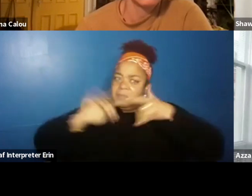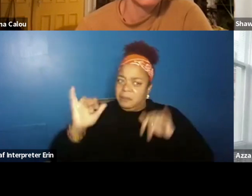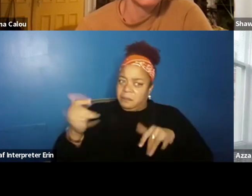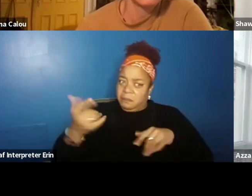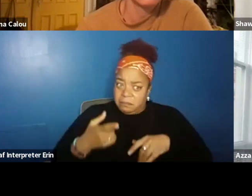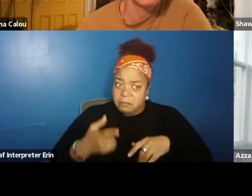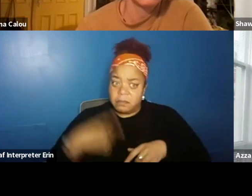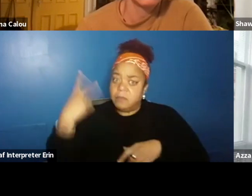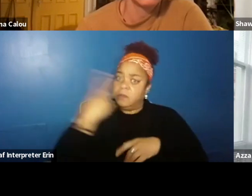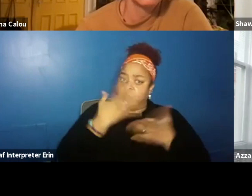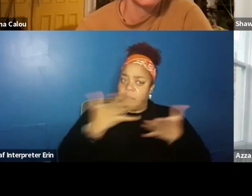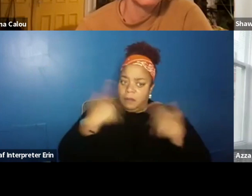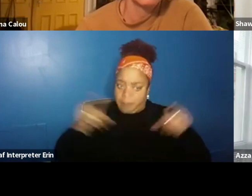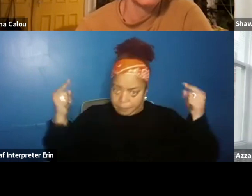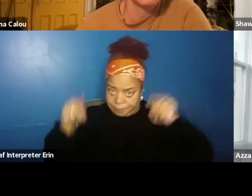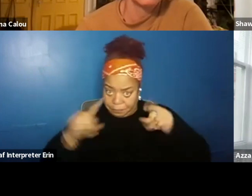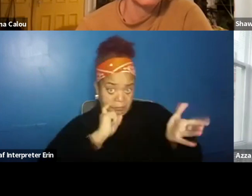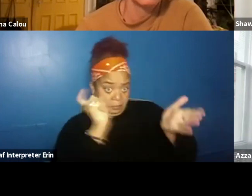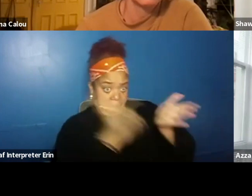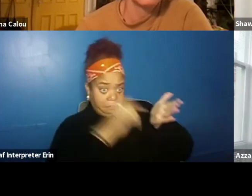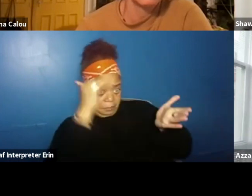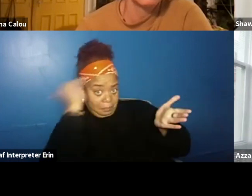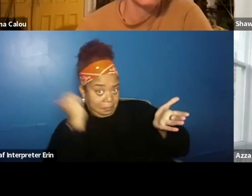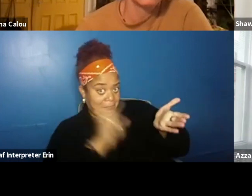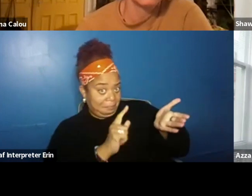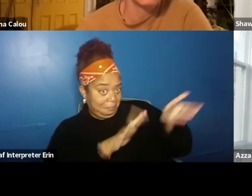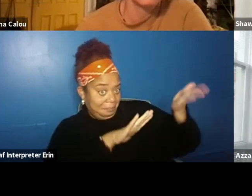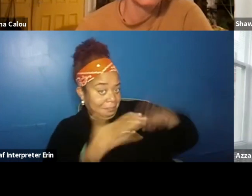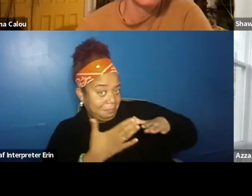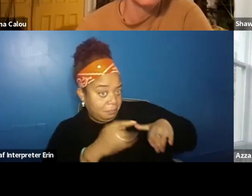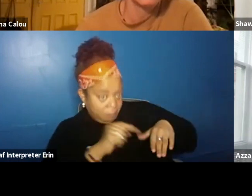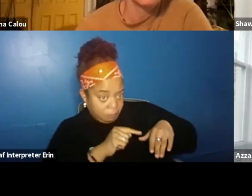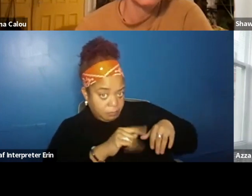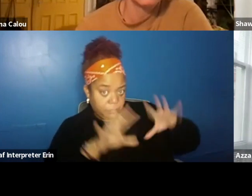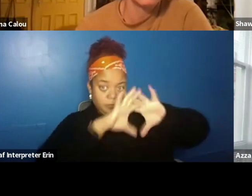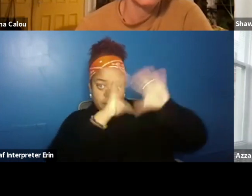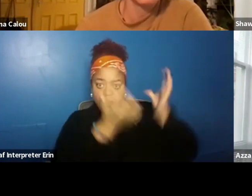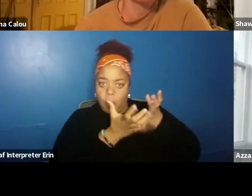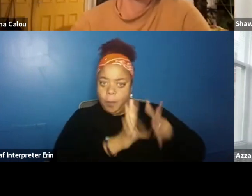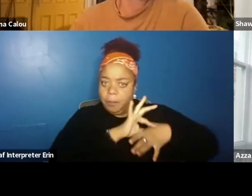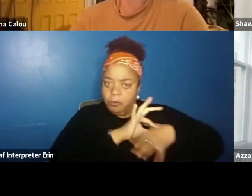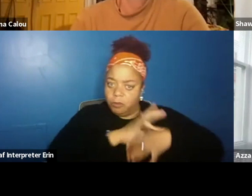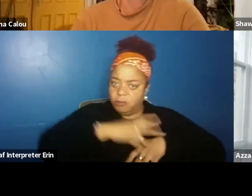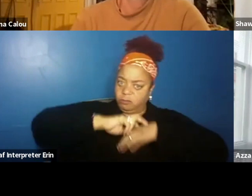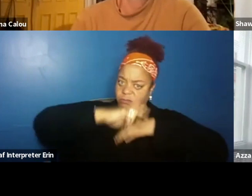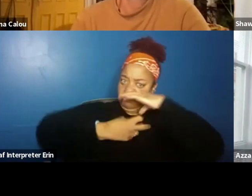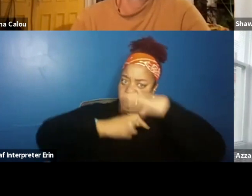and interconnected and will always be. And then there's also the refusal of the